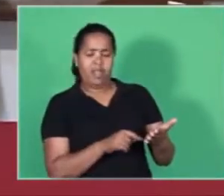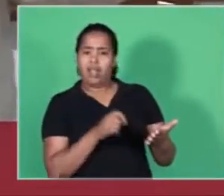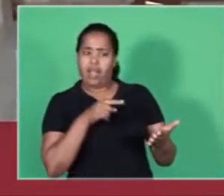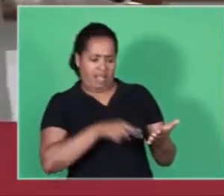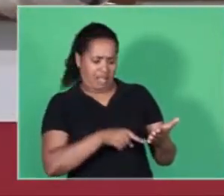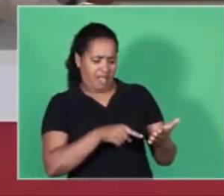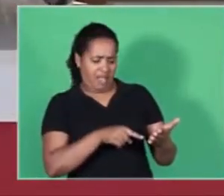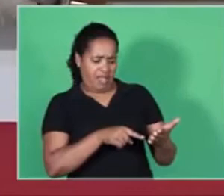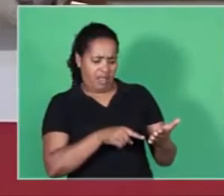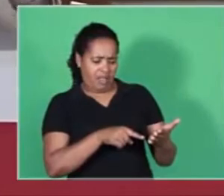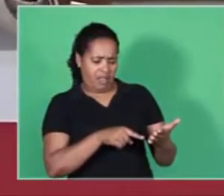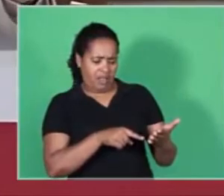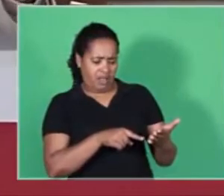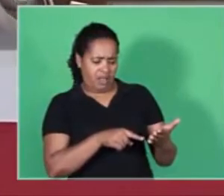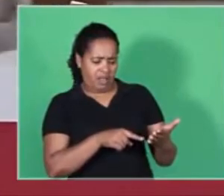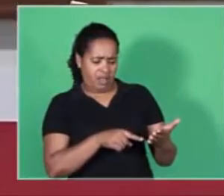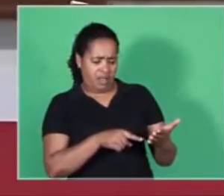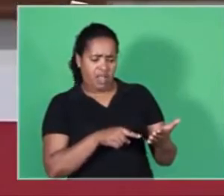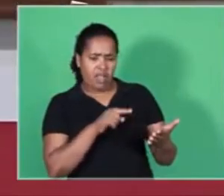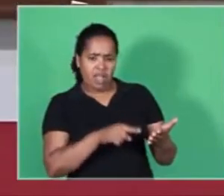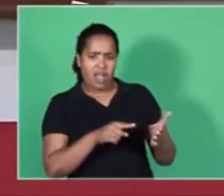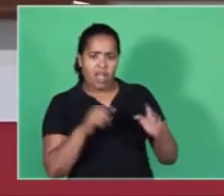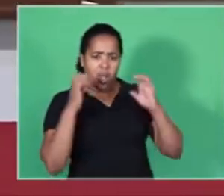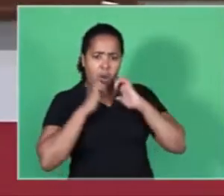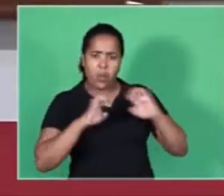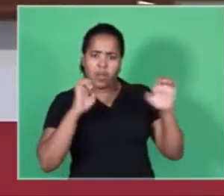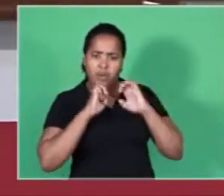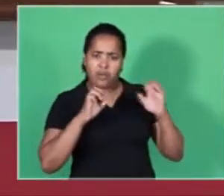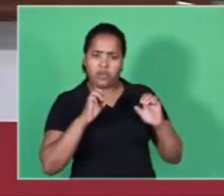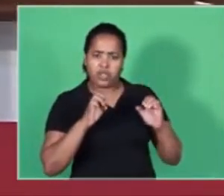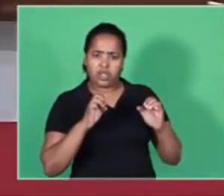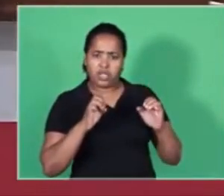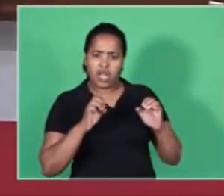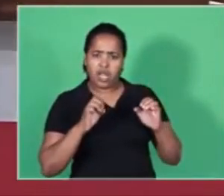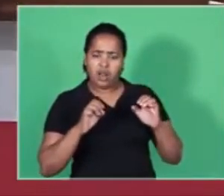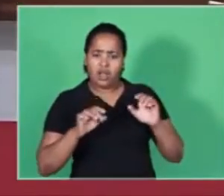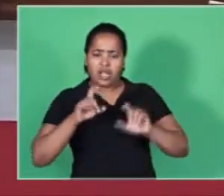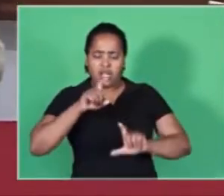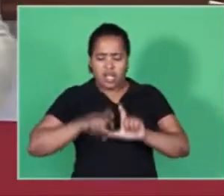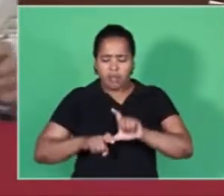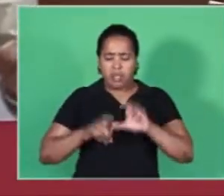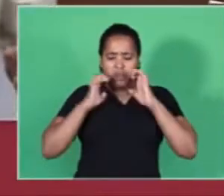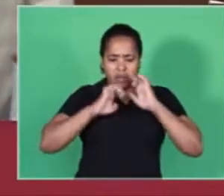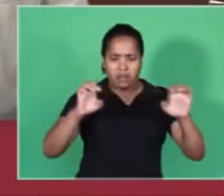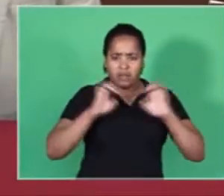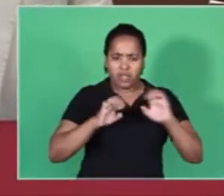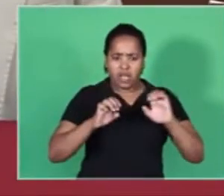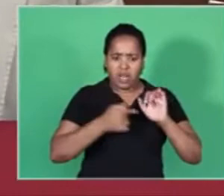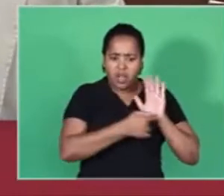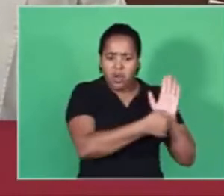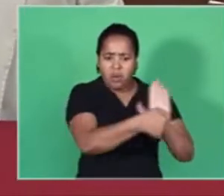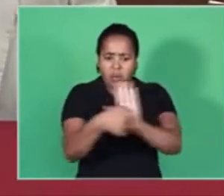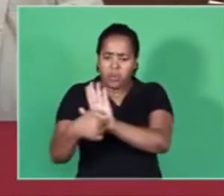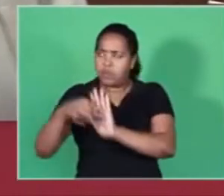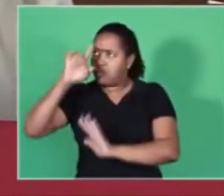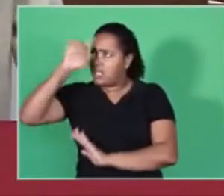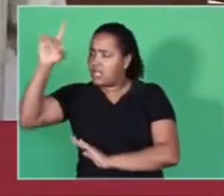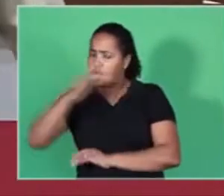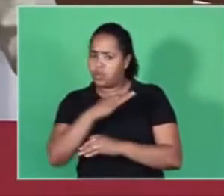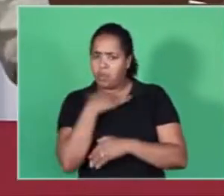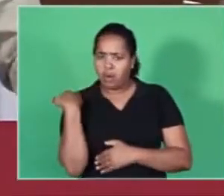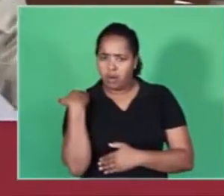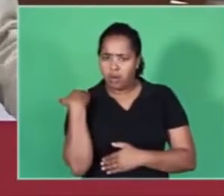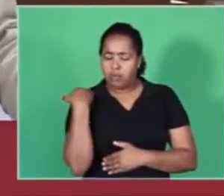We said, this is the man. The gospel is defending the gospel. It said, God died. I want to ask you a